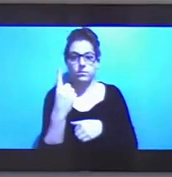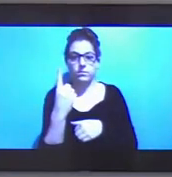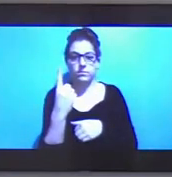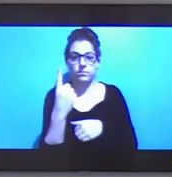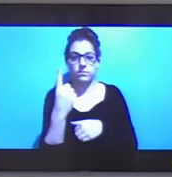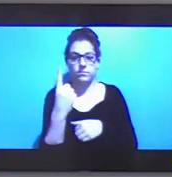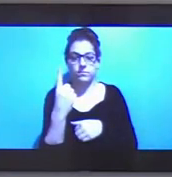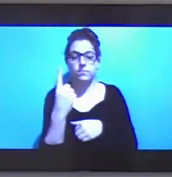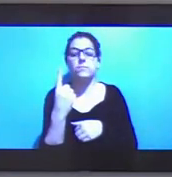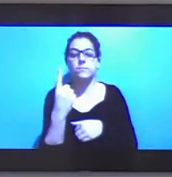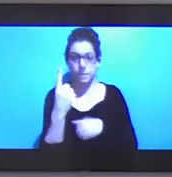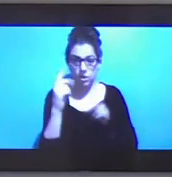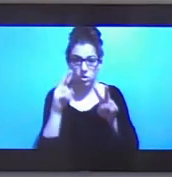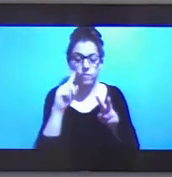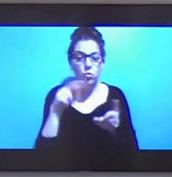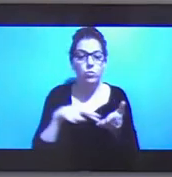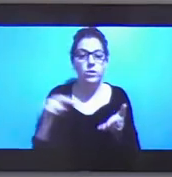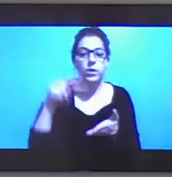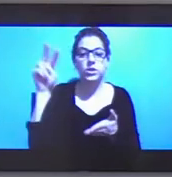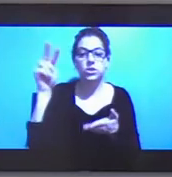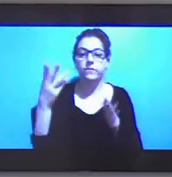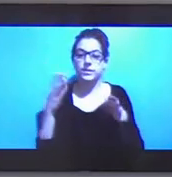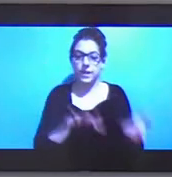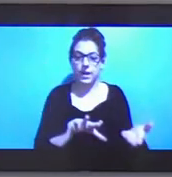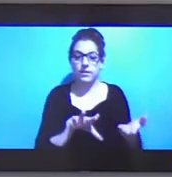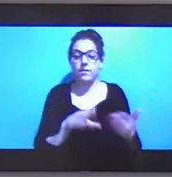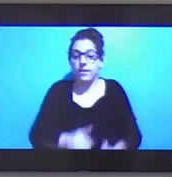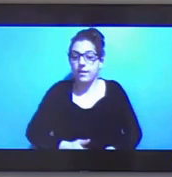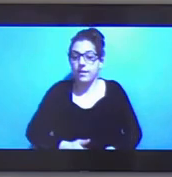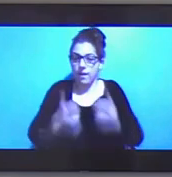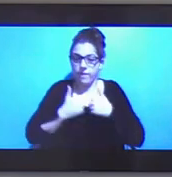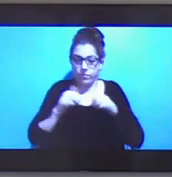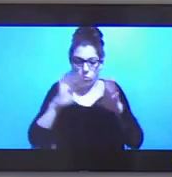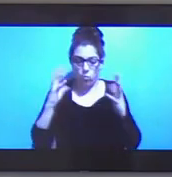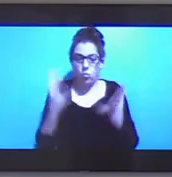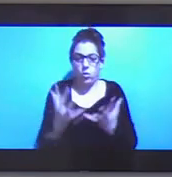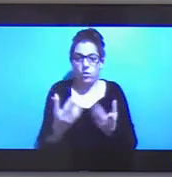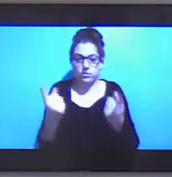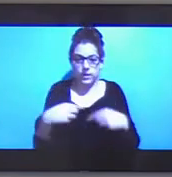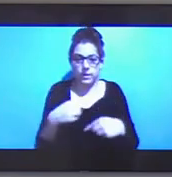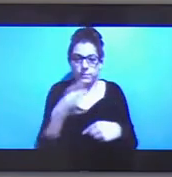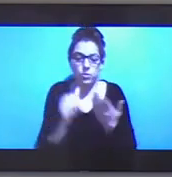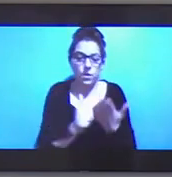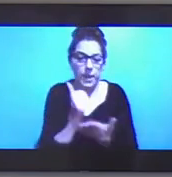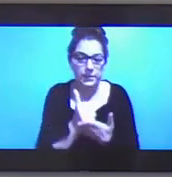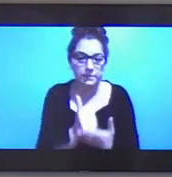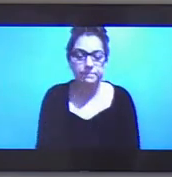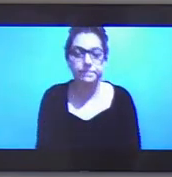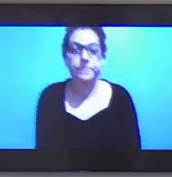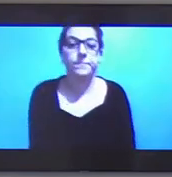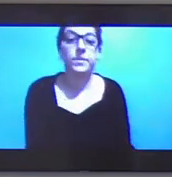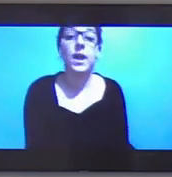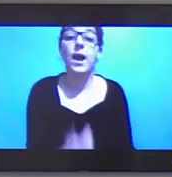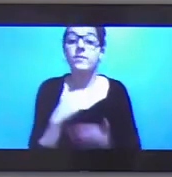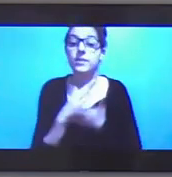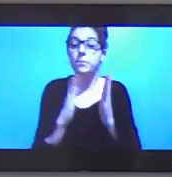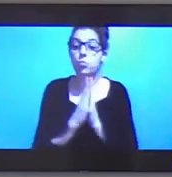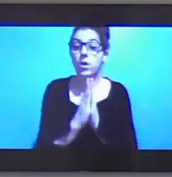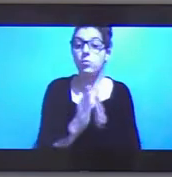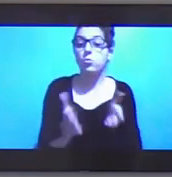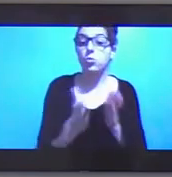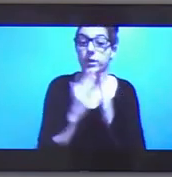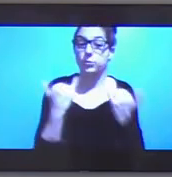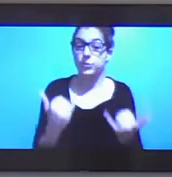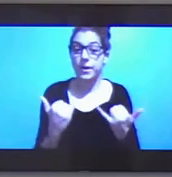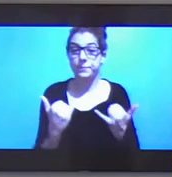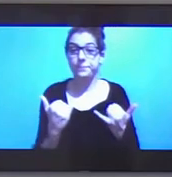I look for the resurrection of the dead and the life of the world to come. Amen. So we have some prayer requests today. As we go before